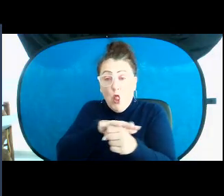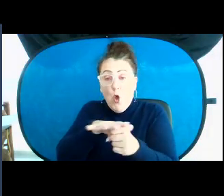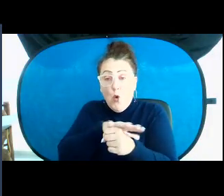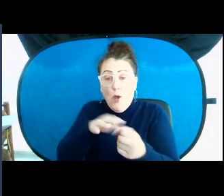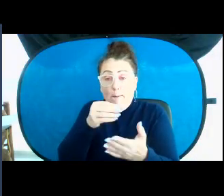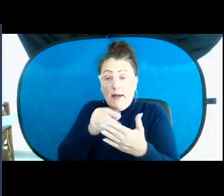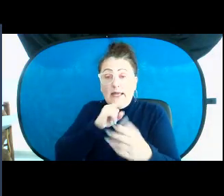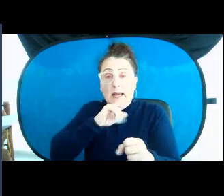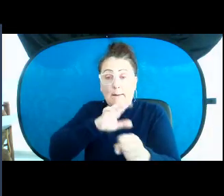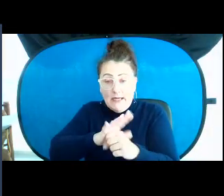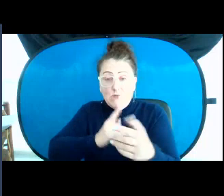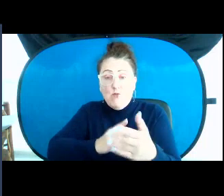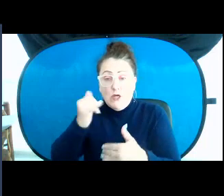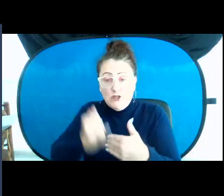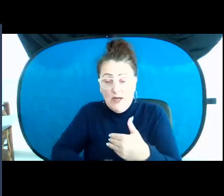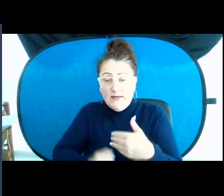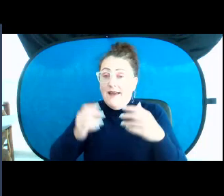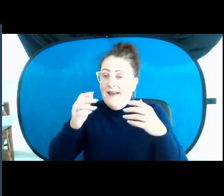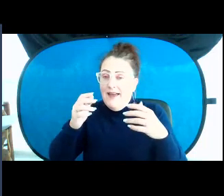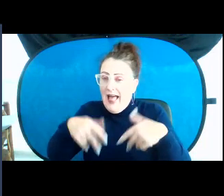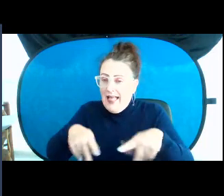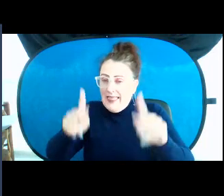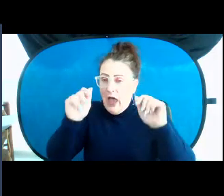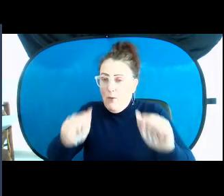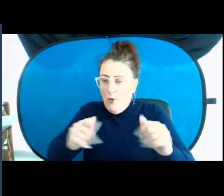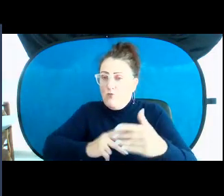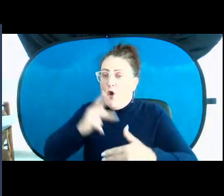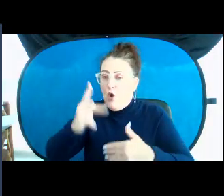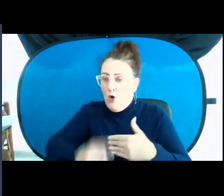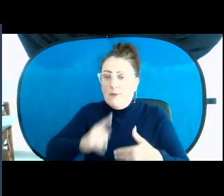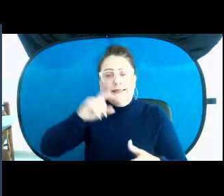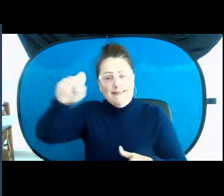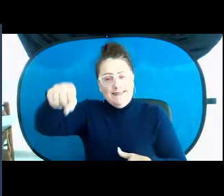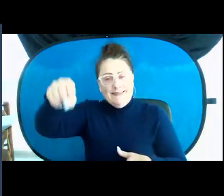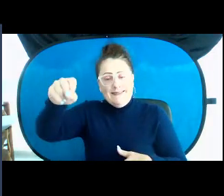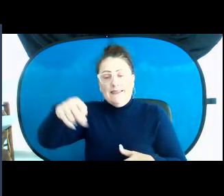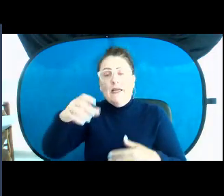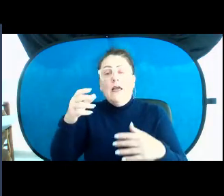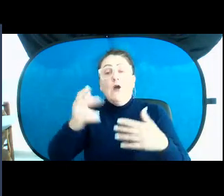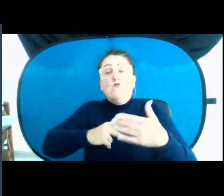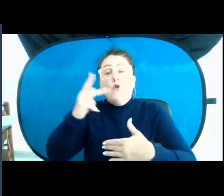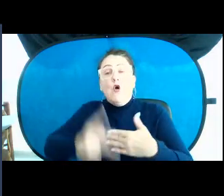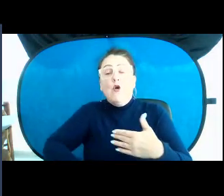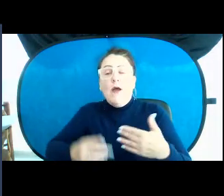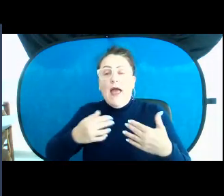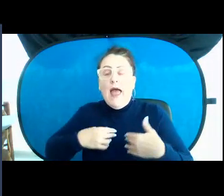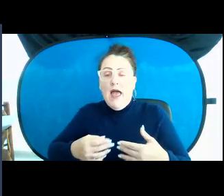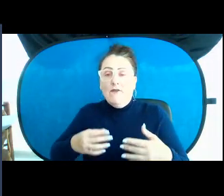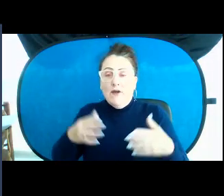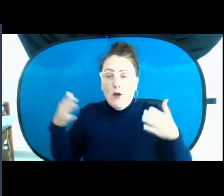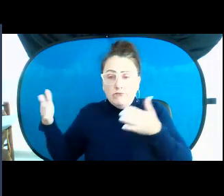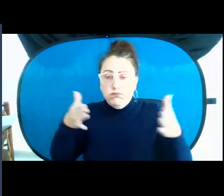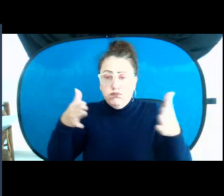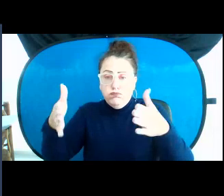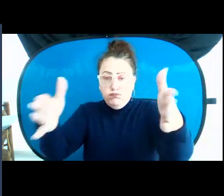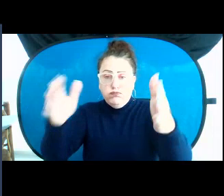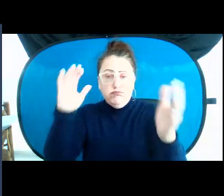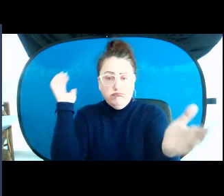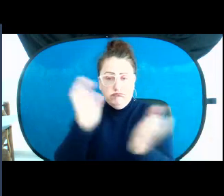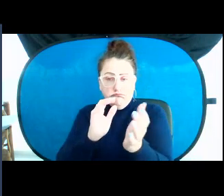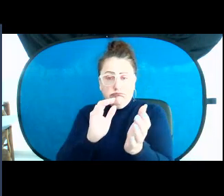committed to the project, which is allowable in the program. The project will construct high occupancy vehicle lanes to help reduce congestion